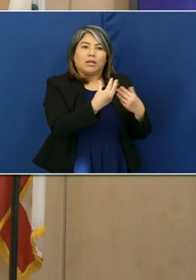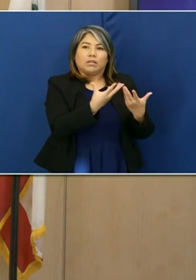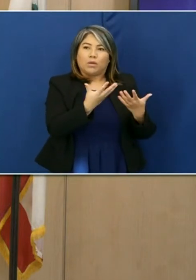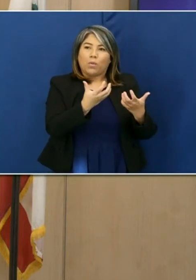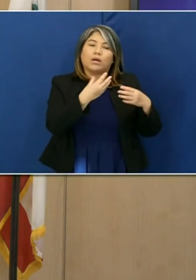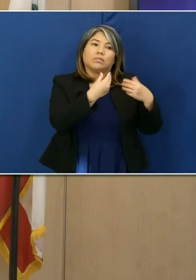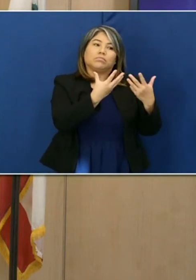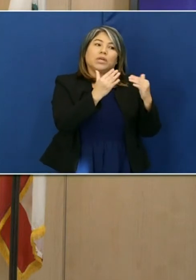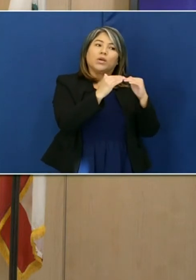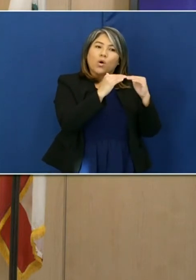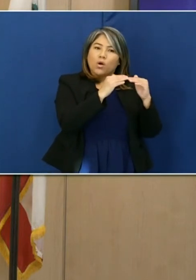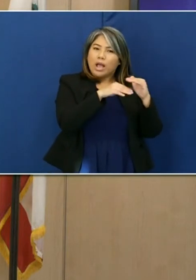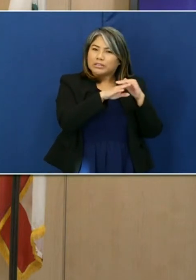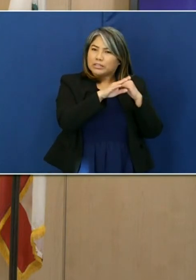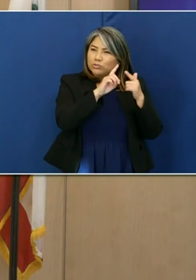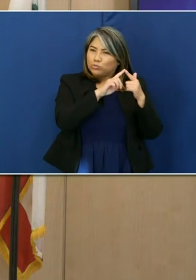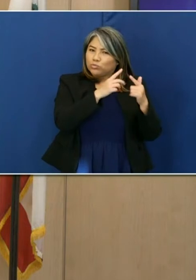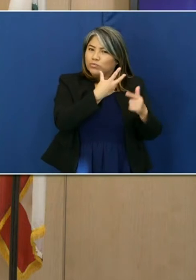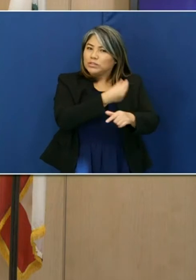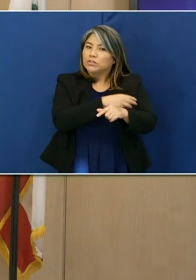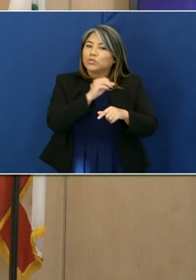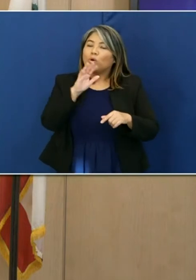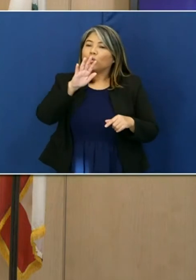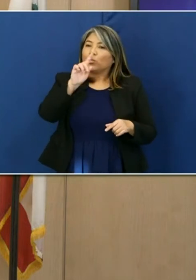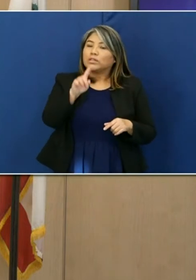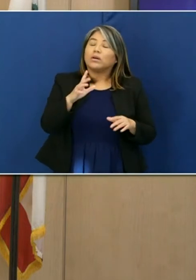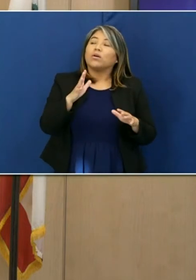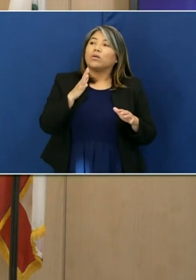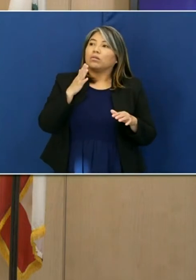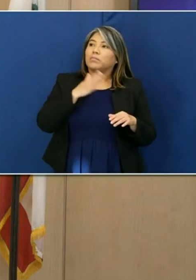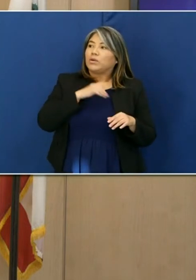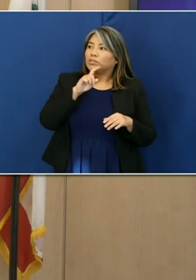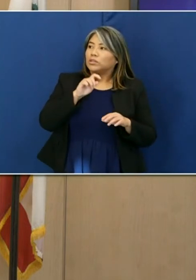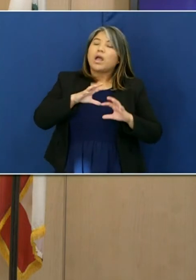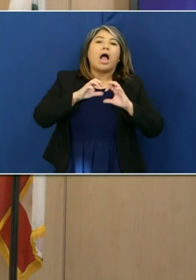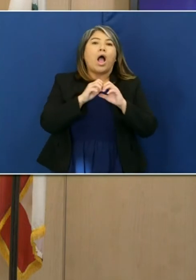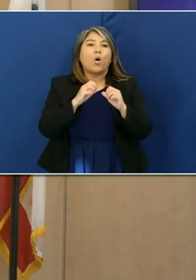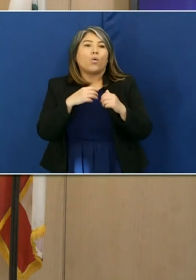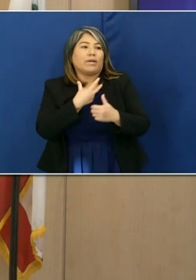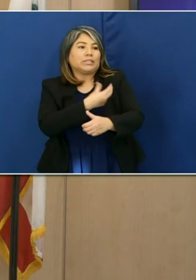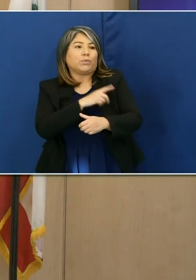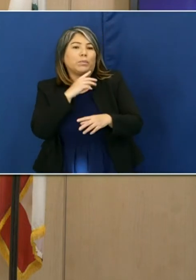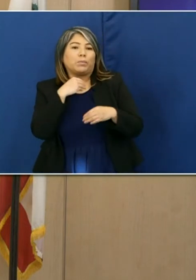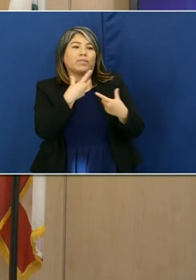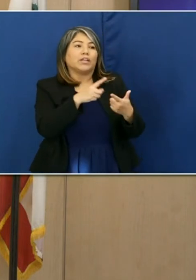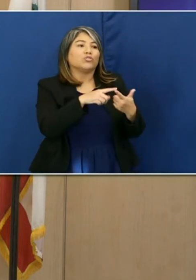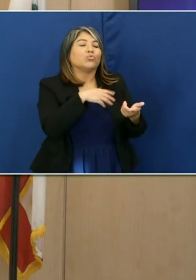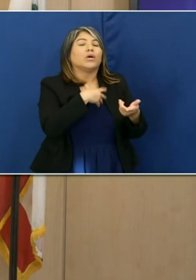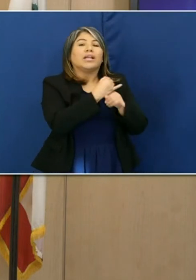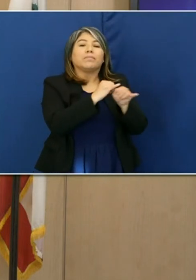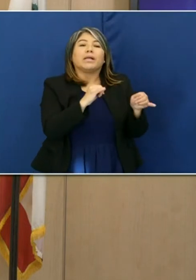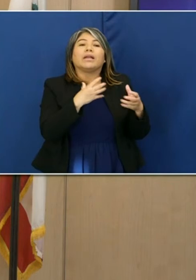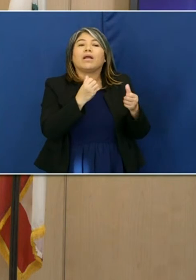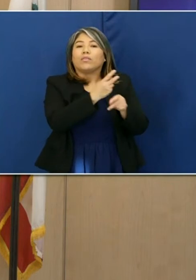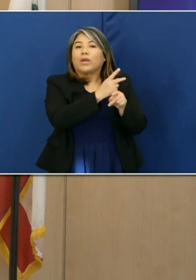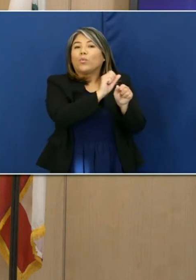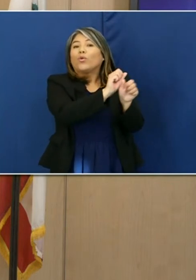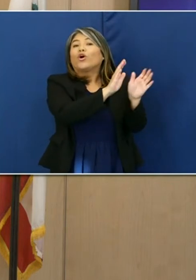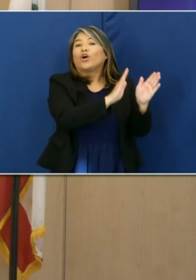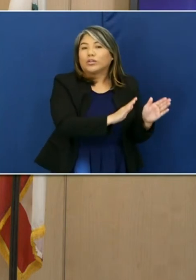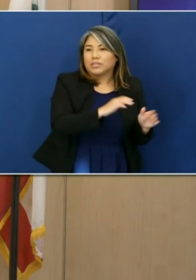vaccine. So the question is, can you address how the vaccine will be provided to independent healthcare workers and how they will be